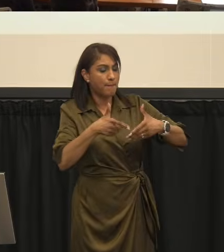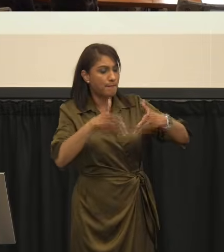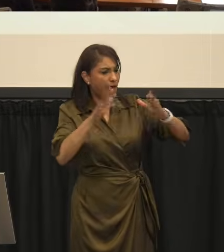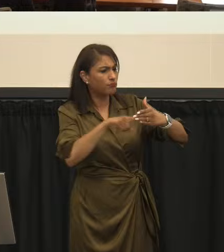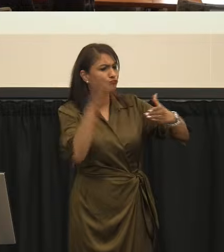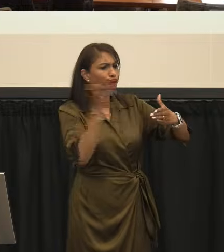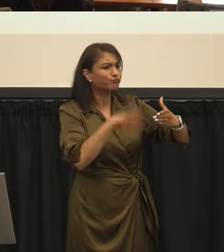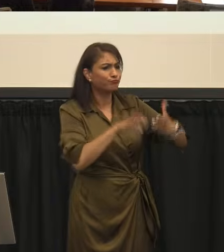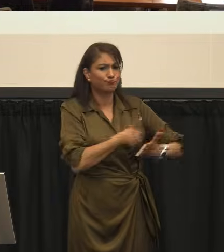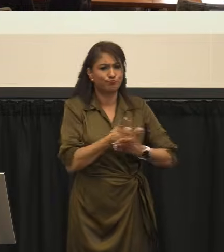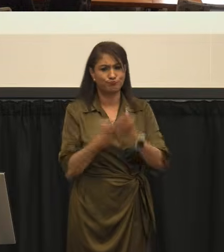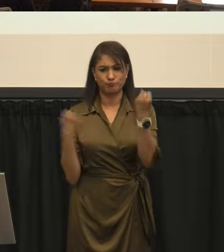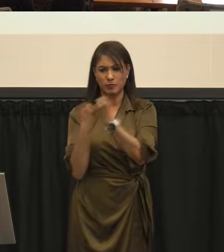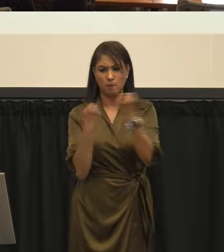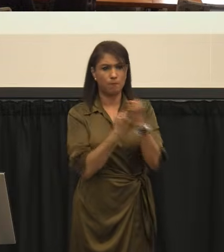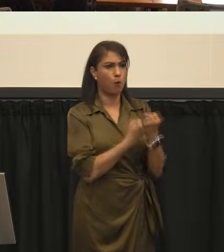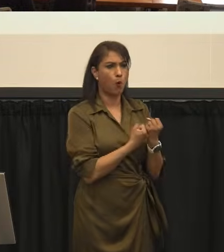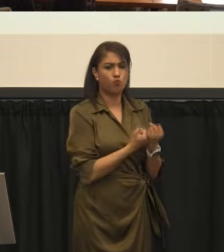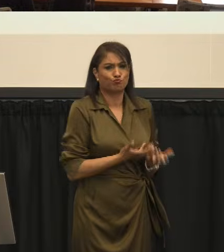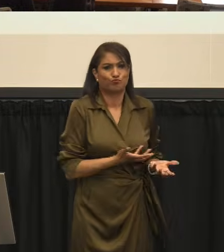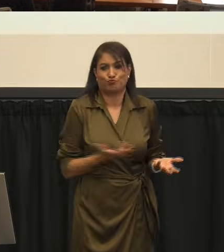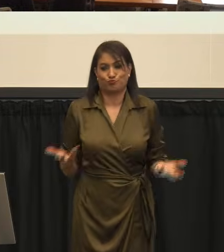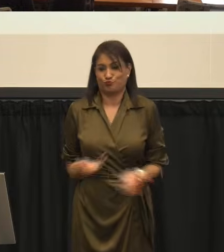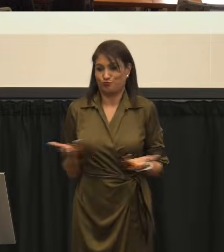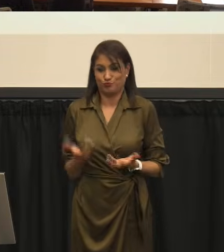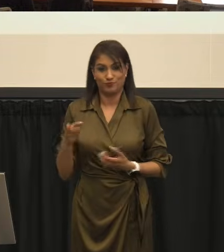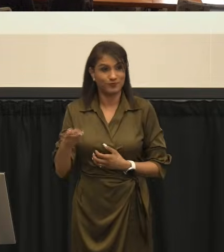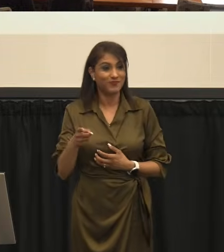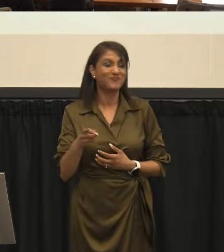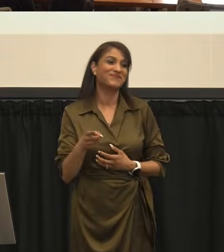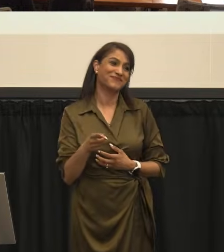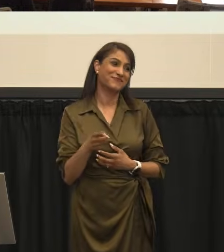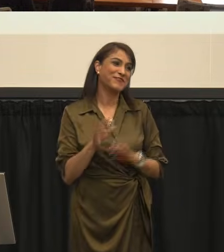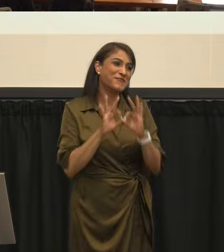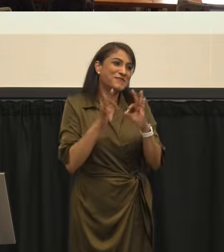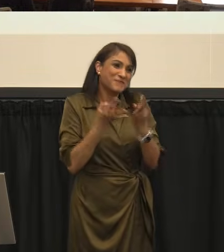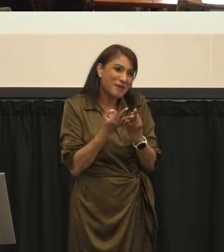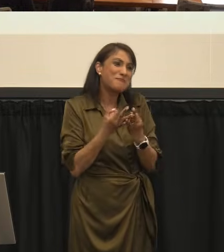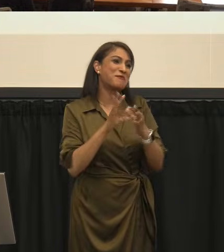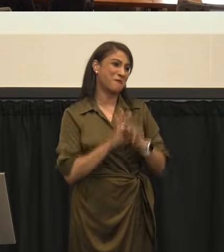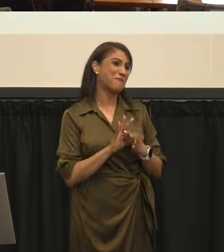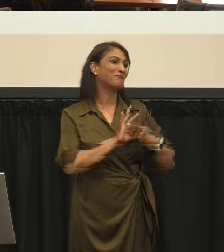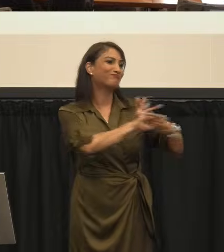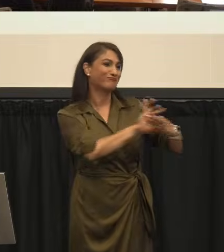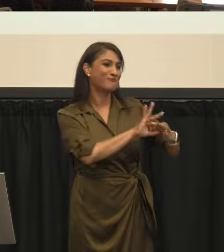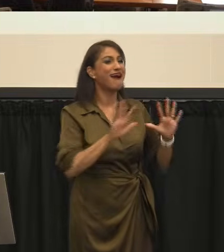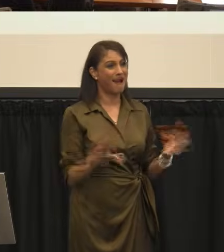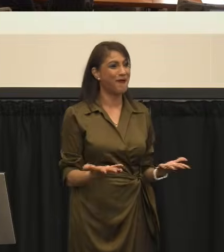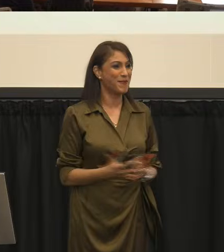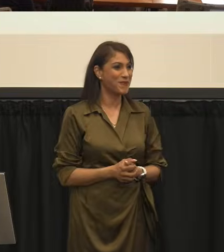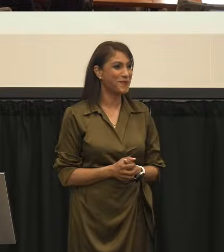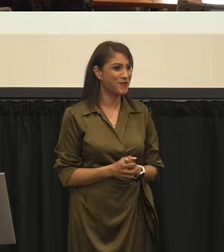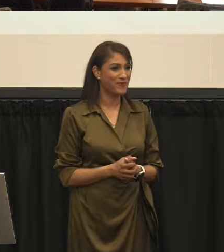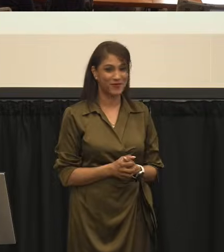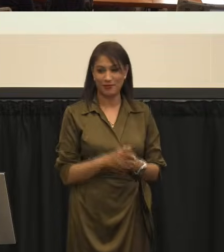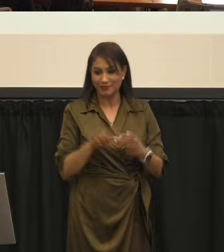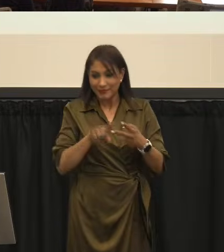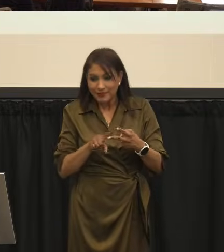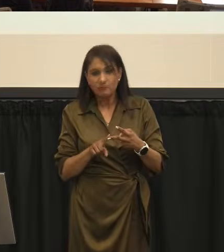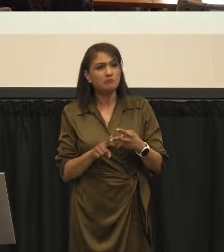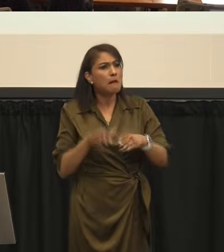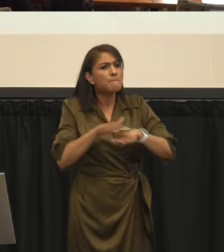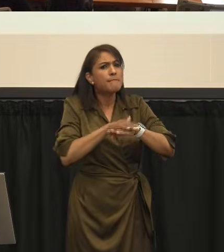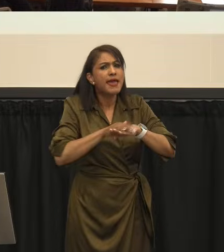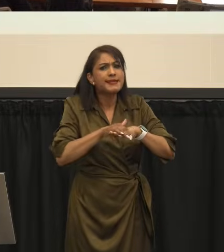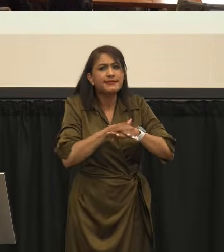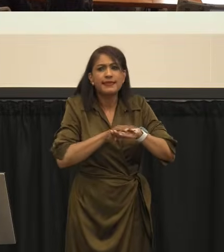The bank also needs to support different initiatives. So it should be for everyday communication within families, how